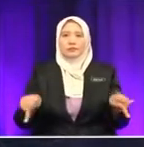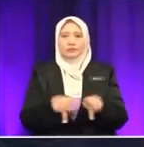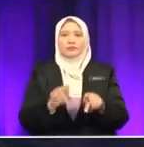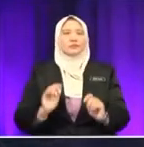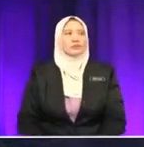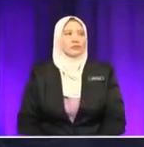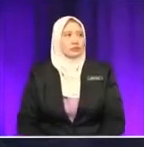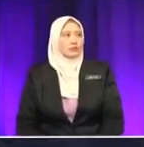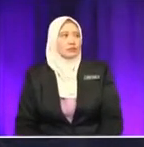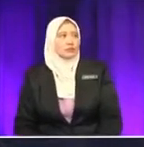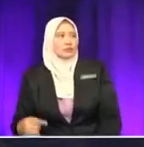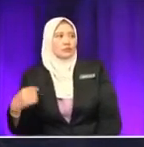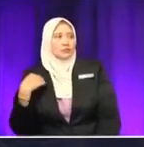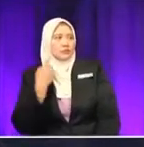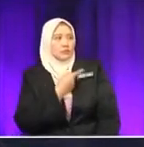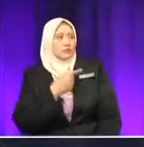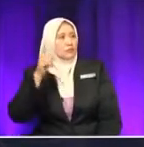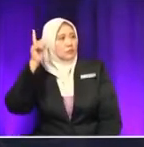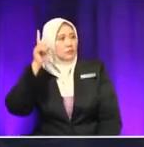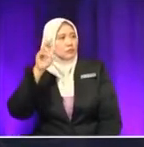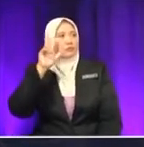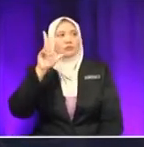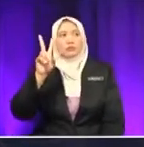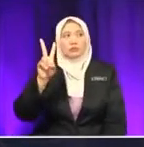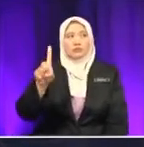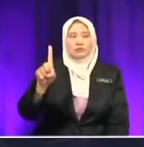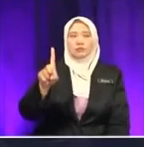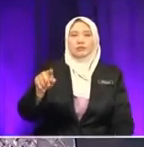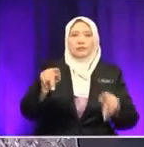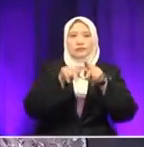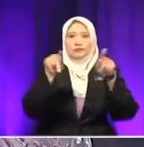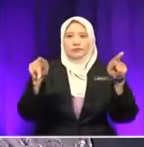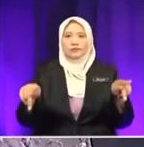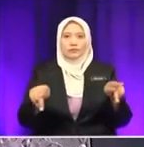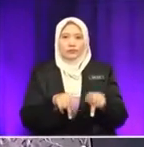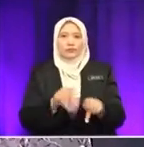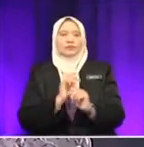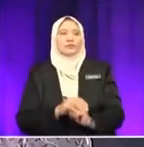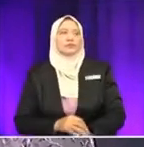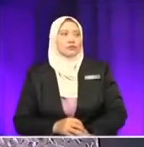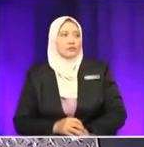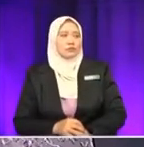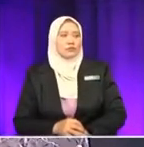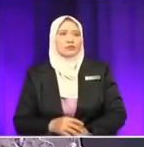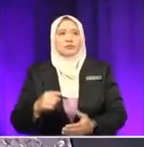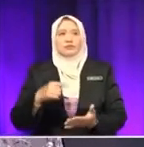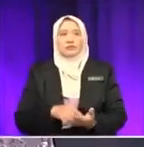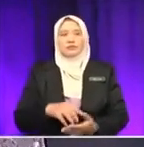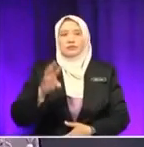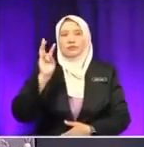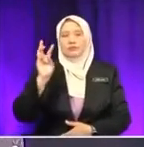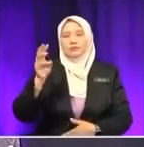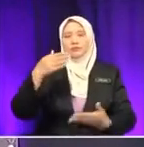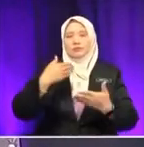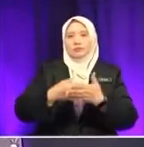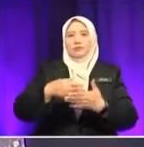boys. We are going to produce 1 paragraph with 5 sentences. All right, I'm a very technical kind of person, so it takes only 6 to 7